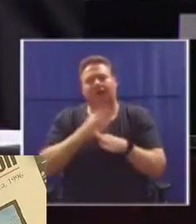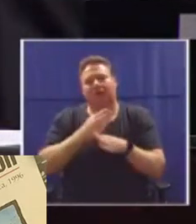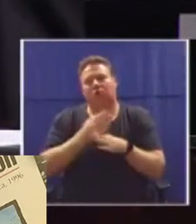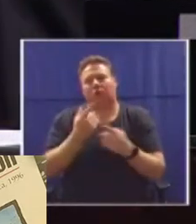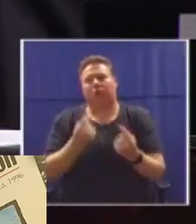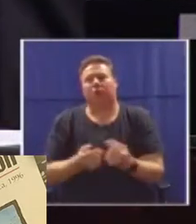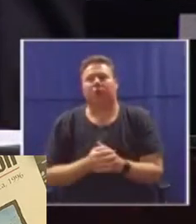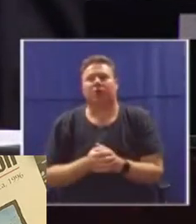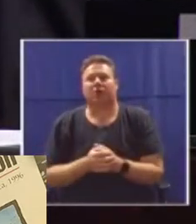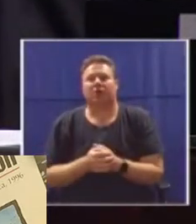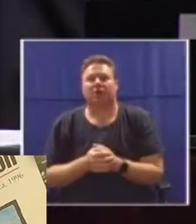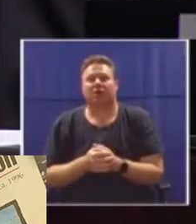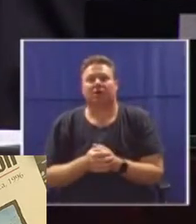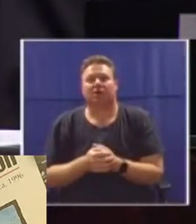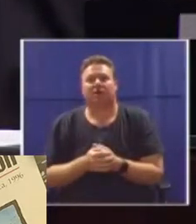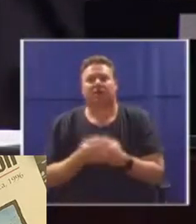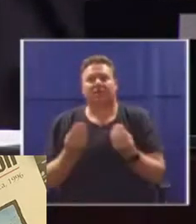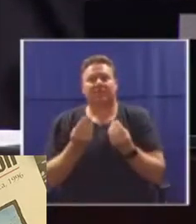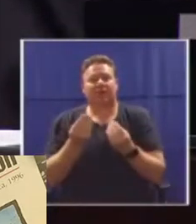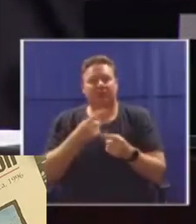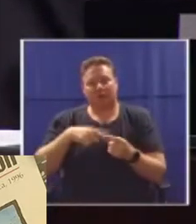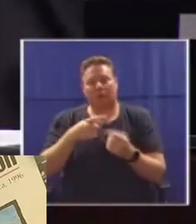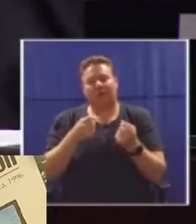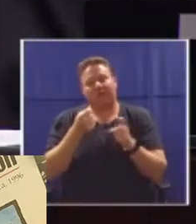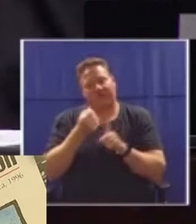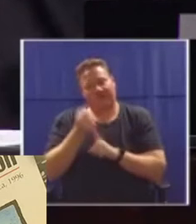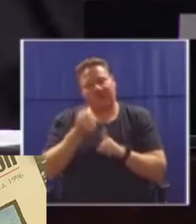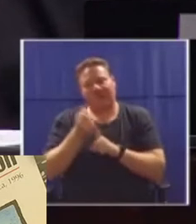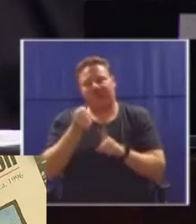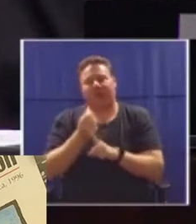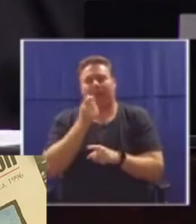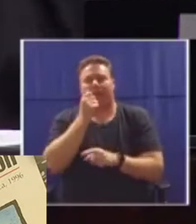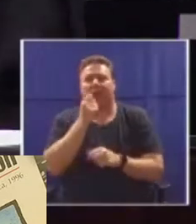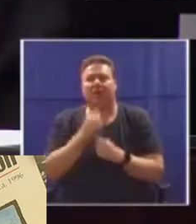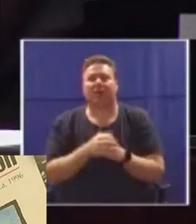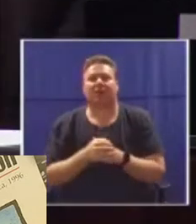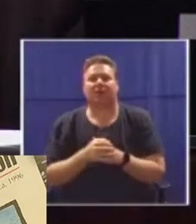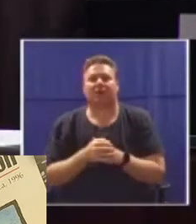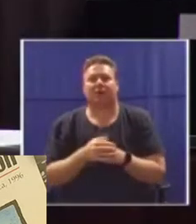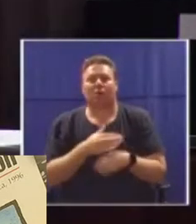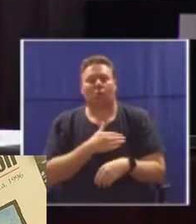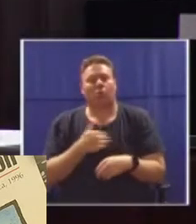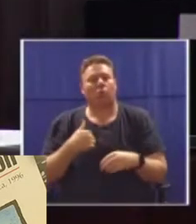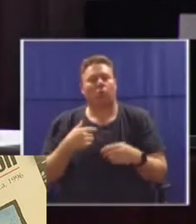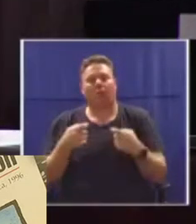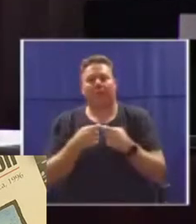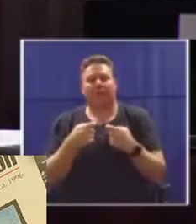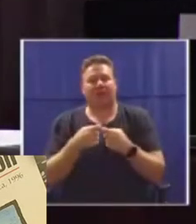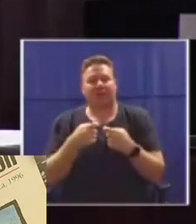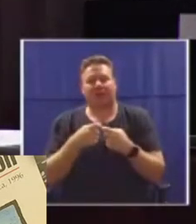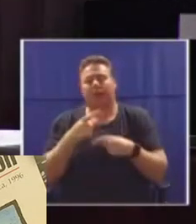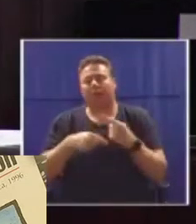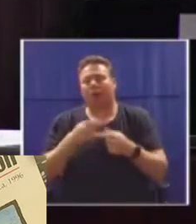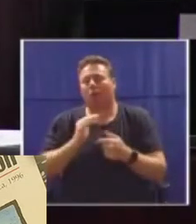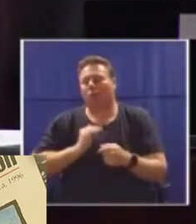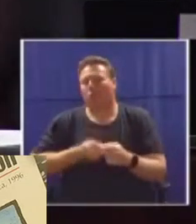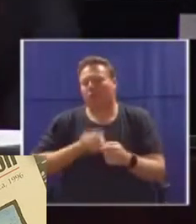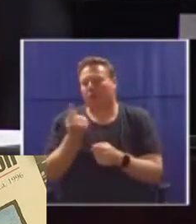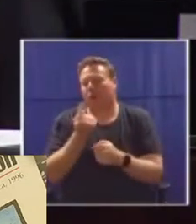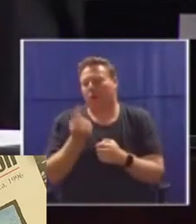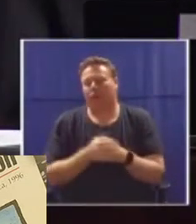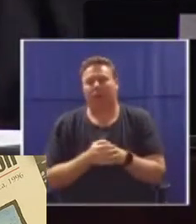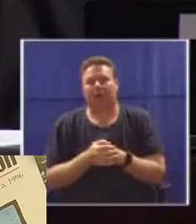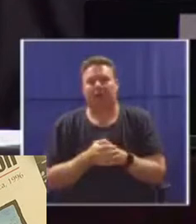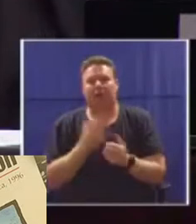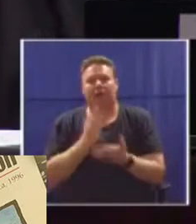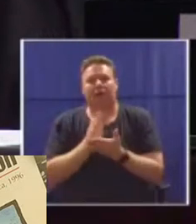they are doing. It is something that we must fight as men. Women's battles can never be about women alone. It